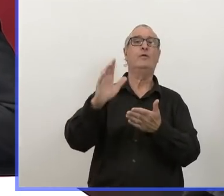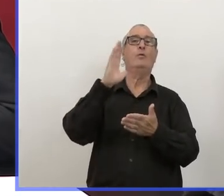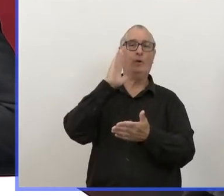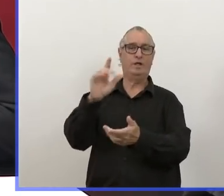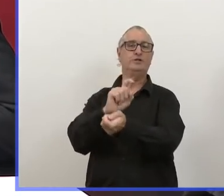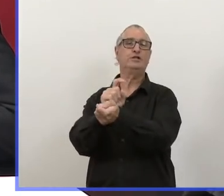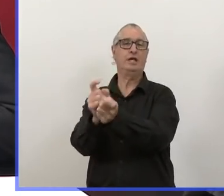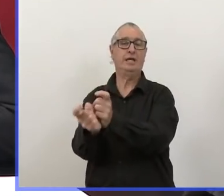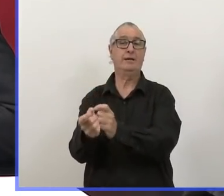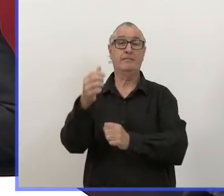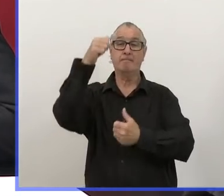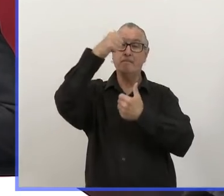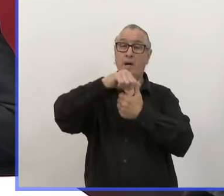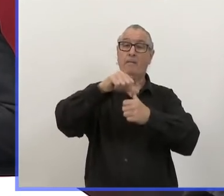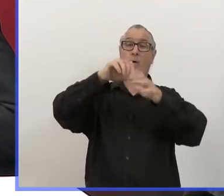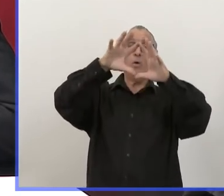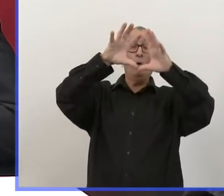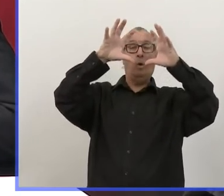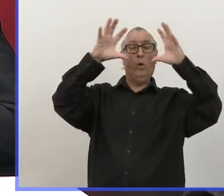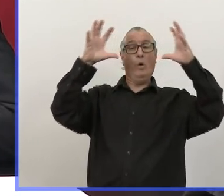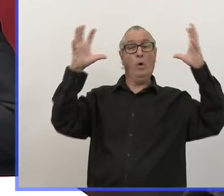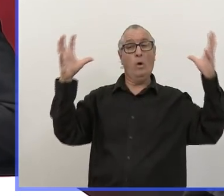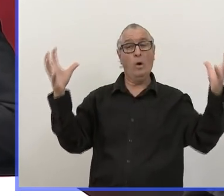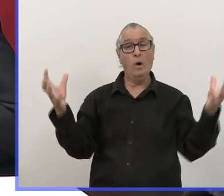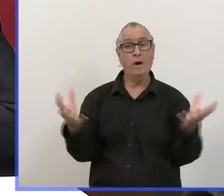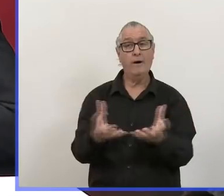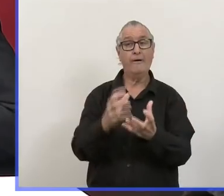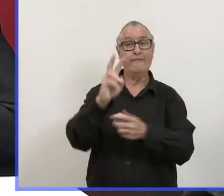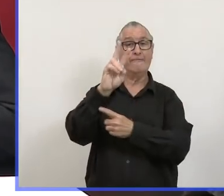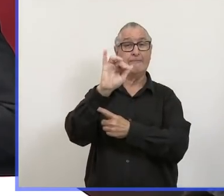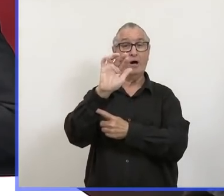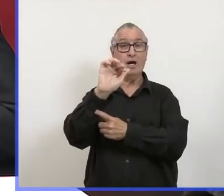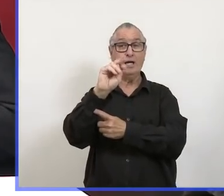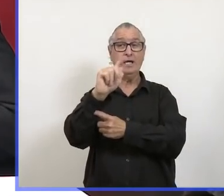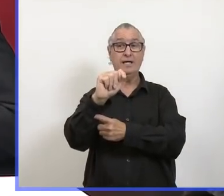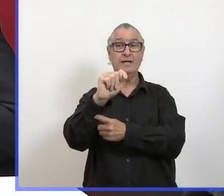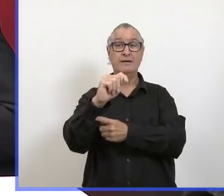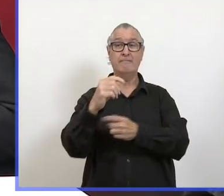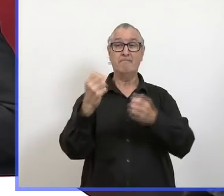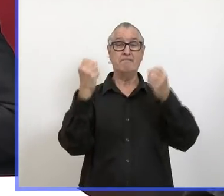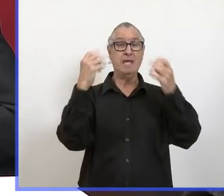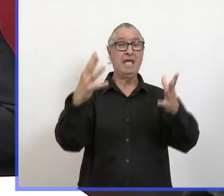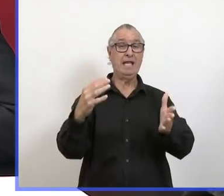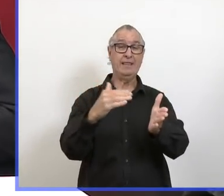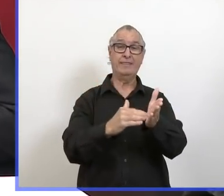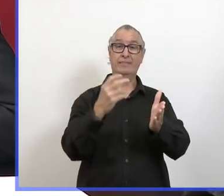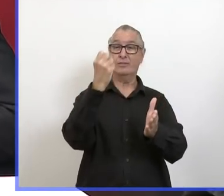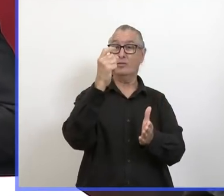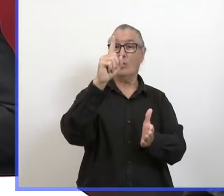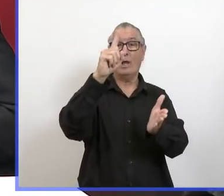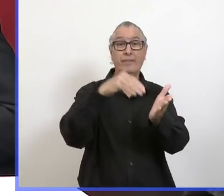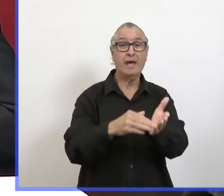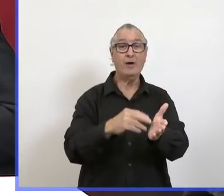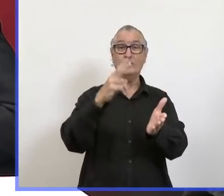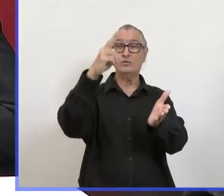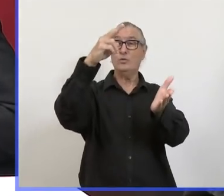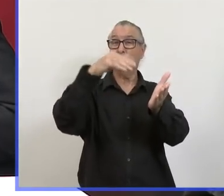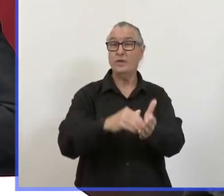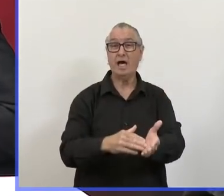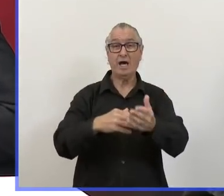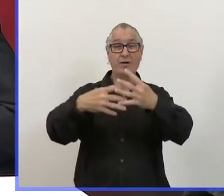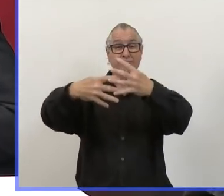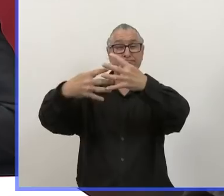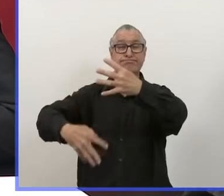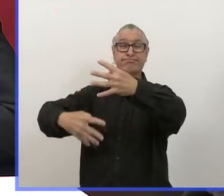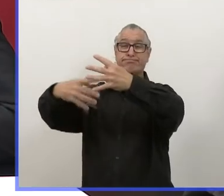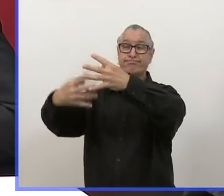of variants out there. And, you know, we're still learning about a lot of the variants. So, you know, we know of a few of them. We know obviously some are more